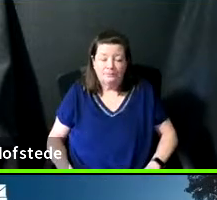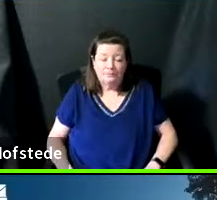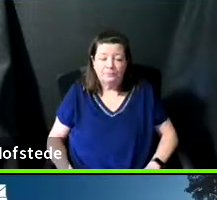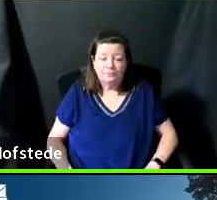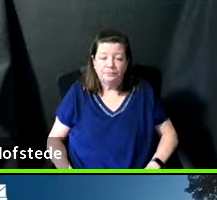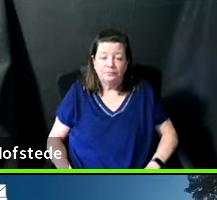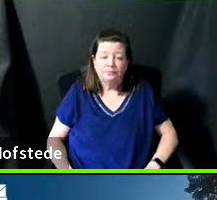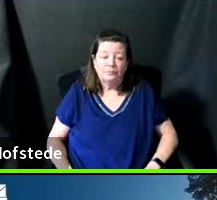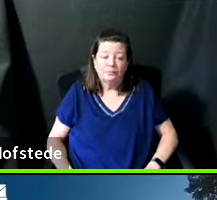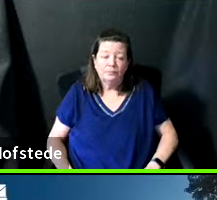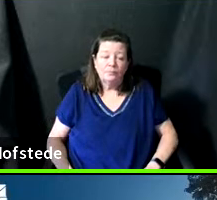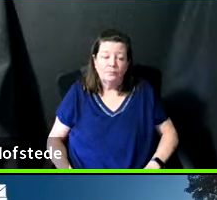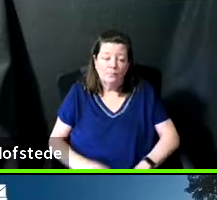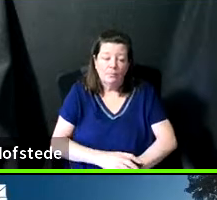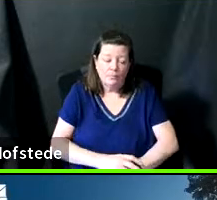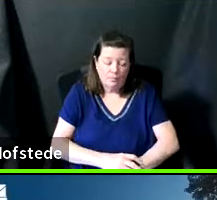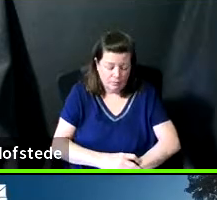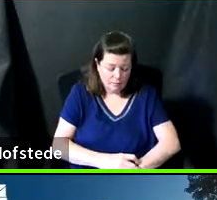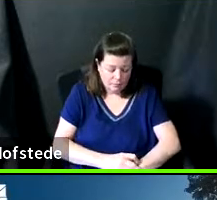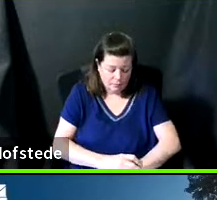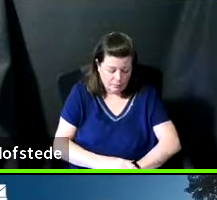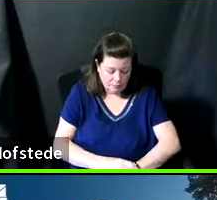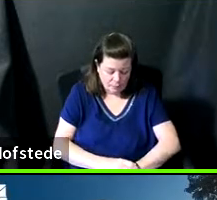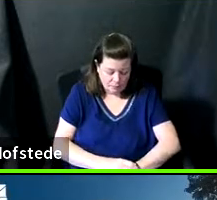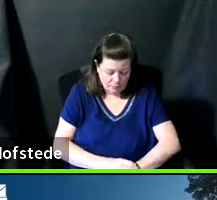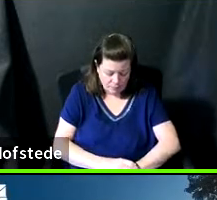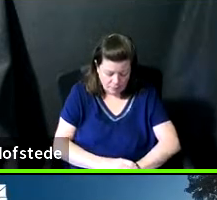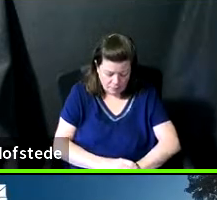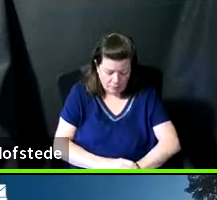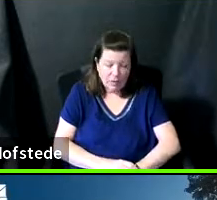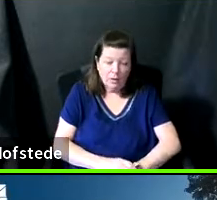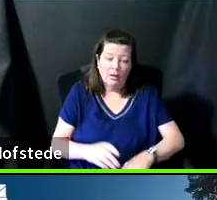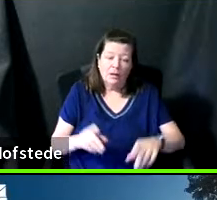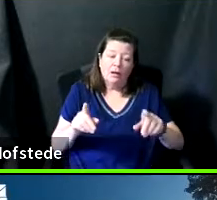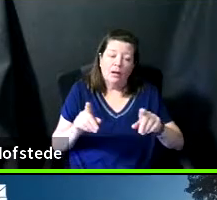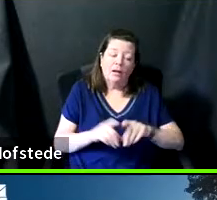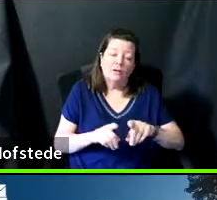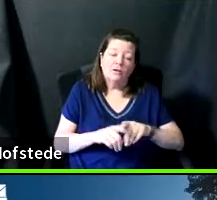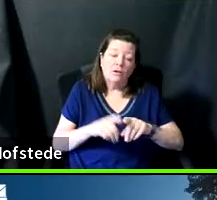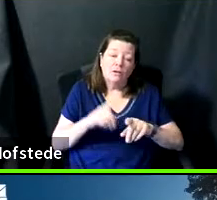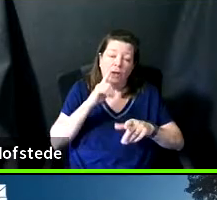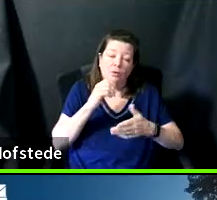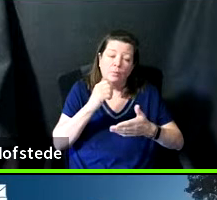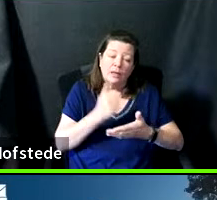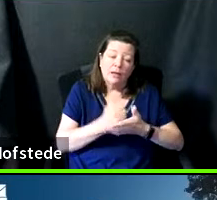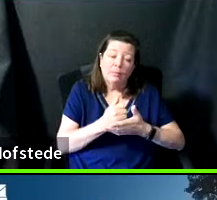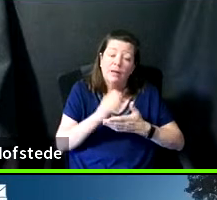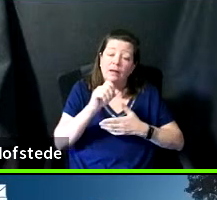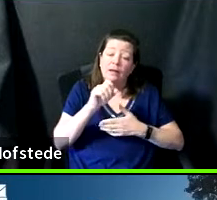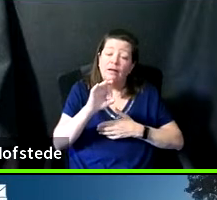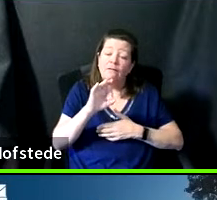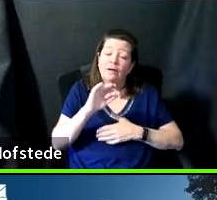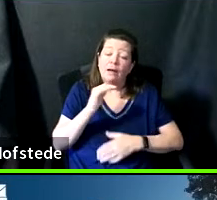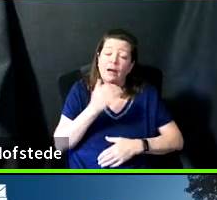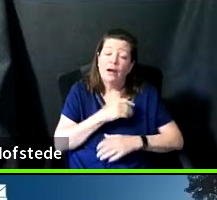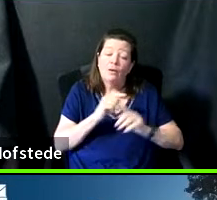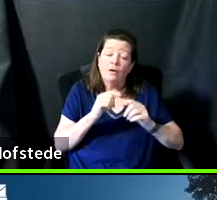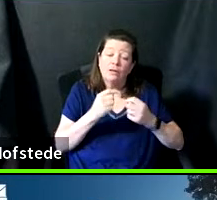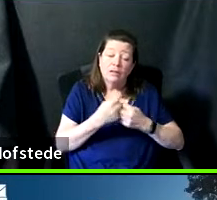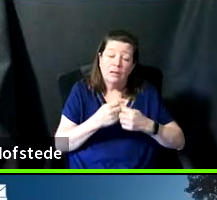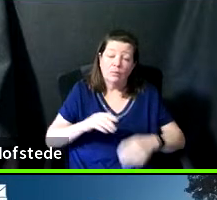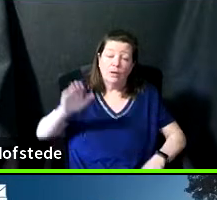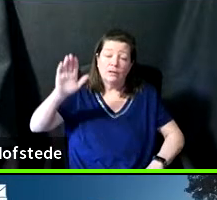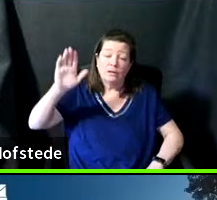it would help maybe if we clarified that if our team raises their hand, they would still be with a program